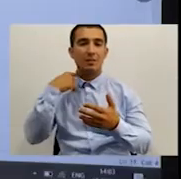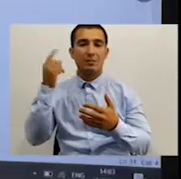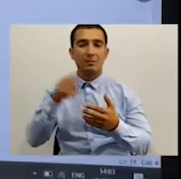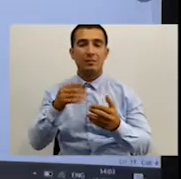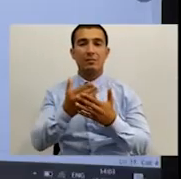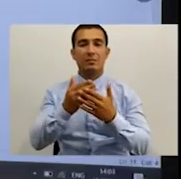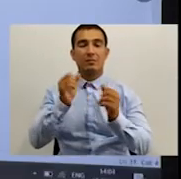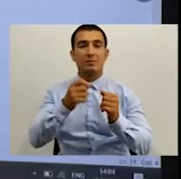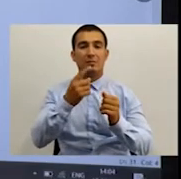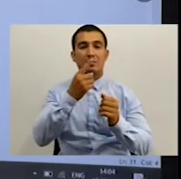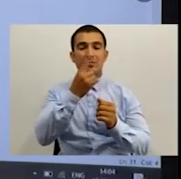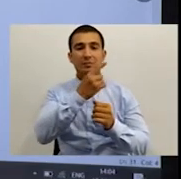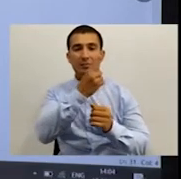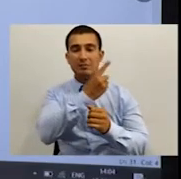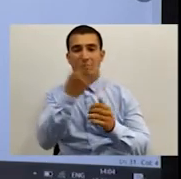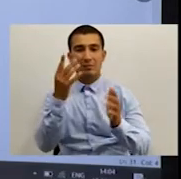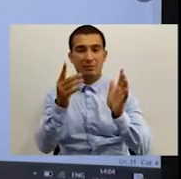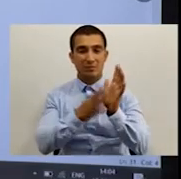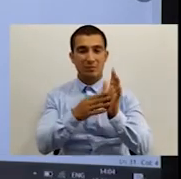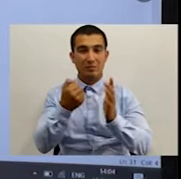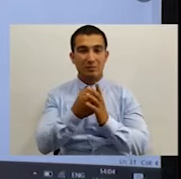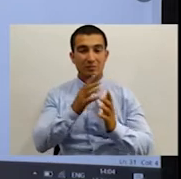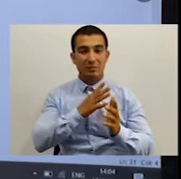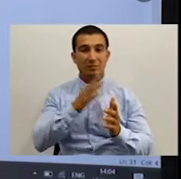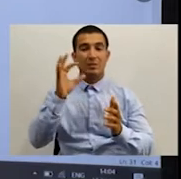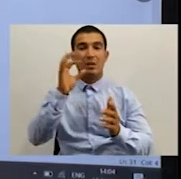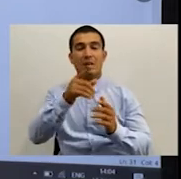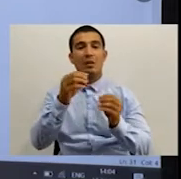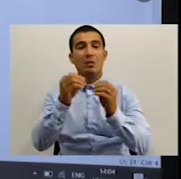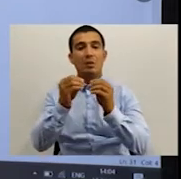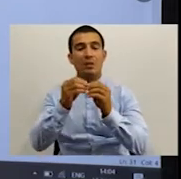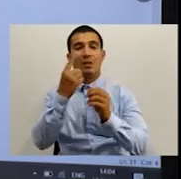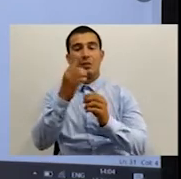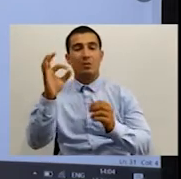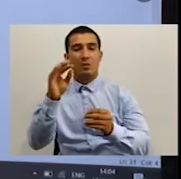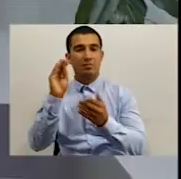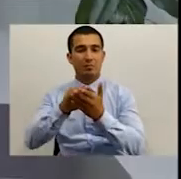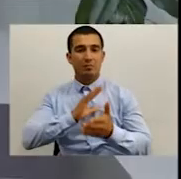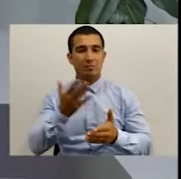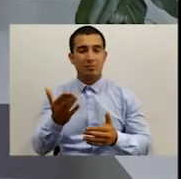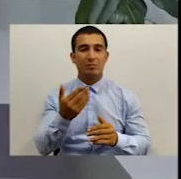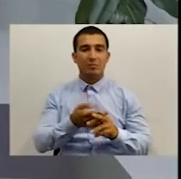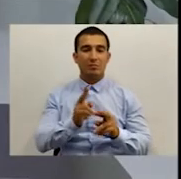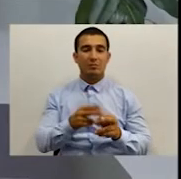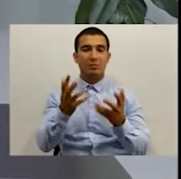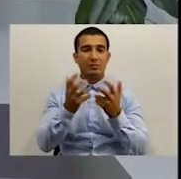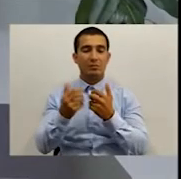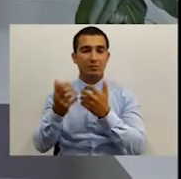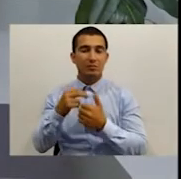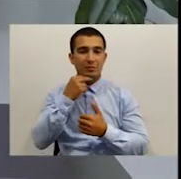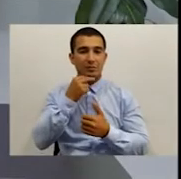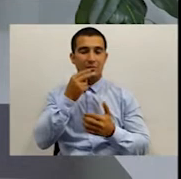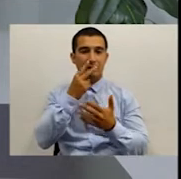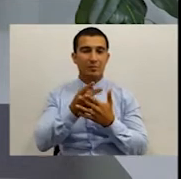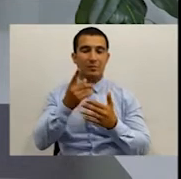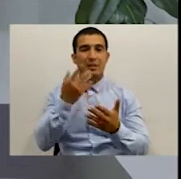ning qiymati 19 ga teng bo'lgandan keyin for operatoridan tashqariga chiqib ketib qoladi. Demak, shu tariqa